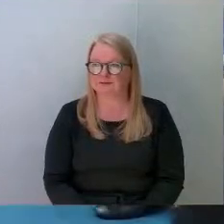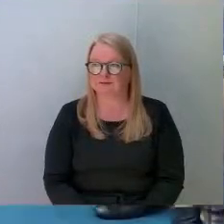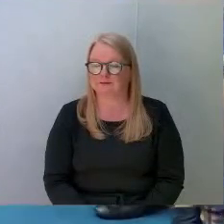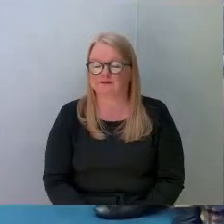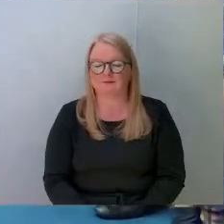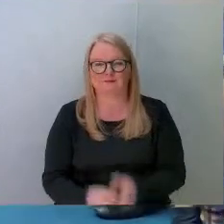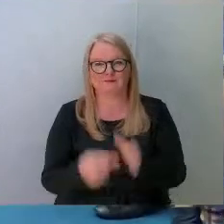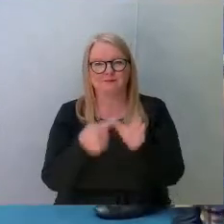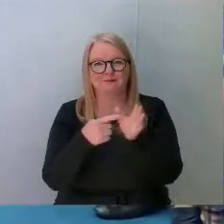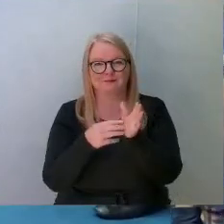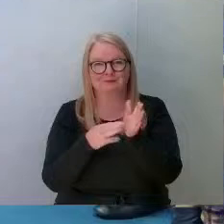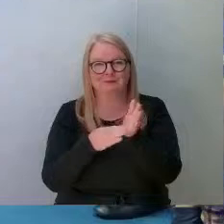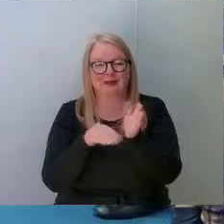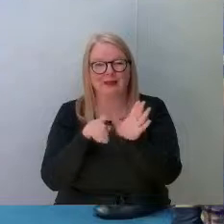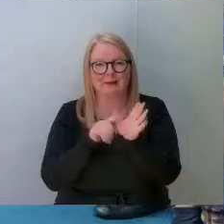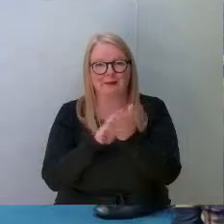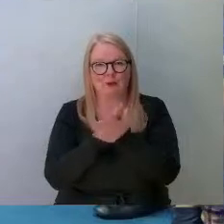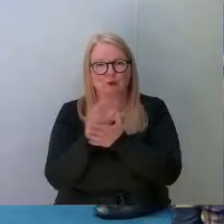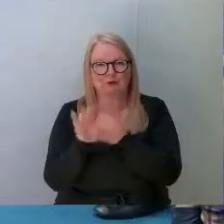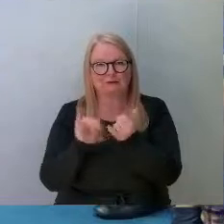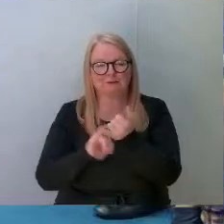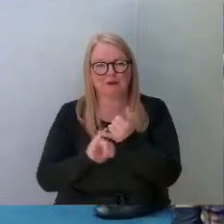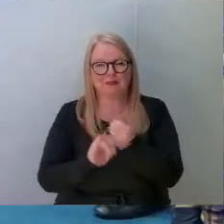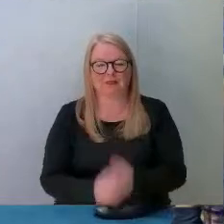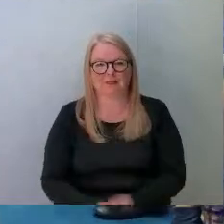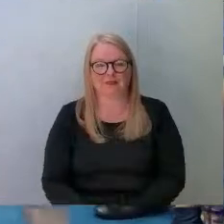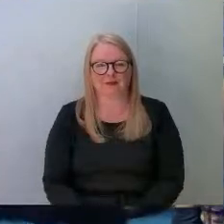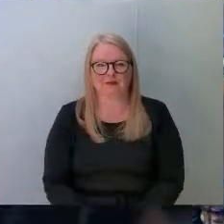Amy Hewson-Smith.